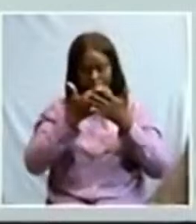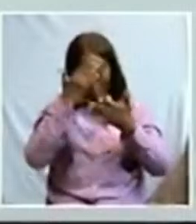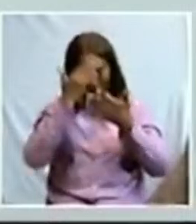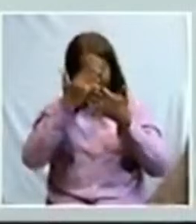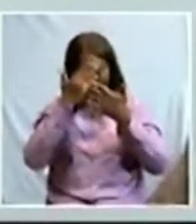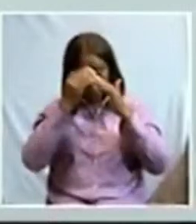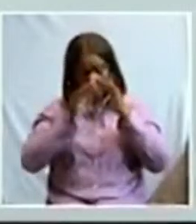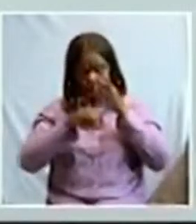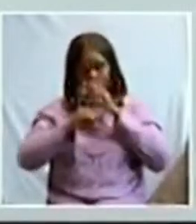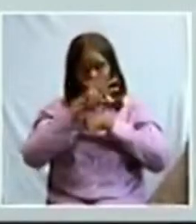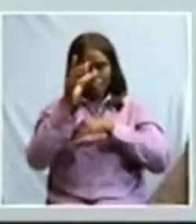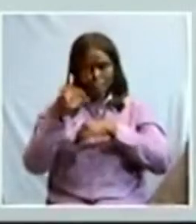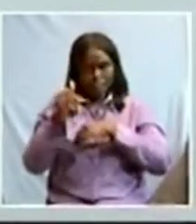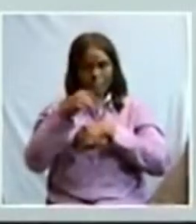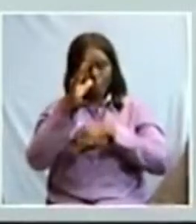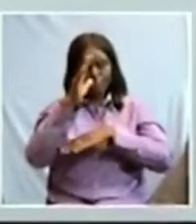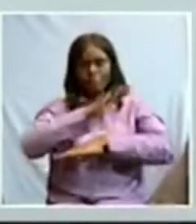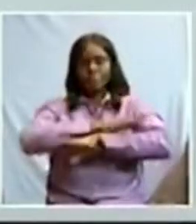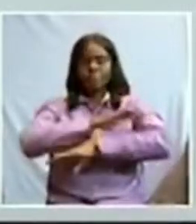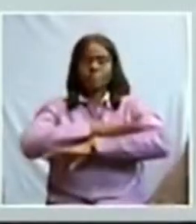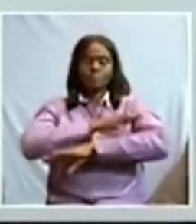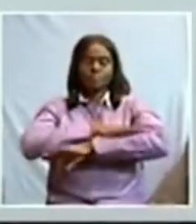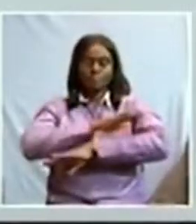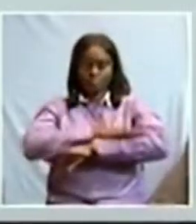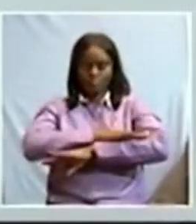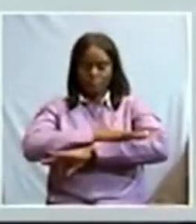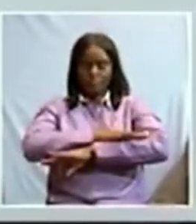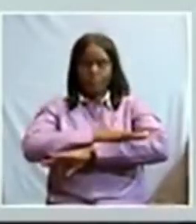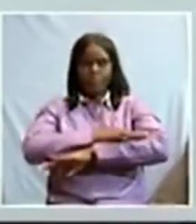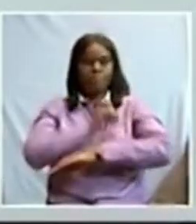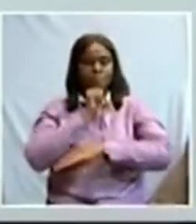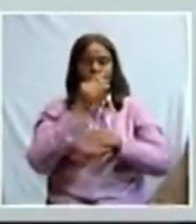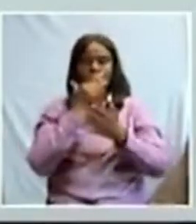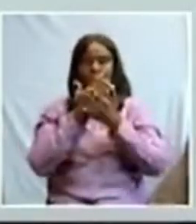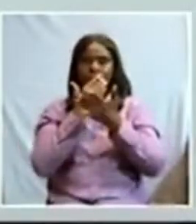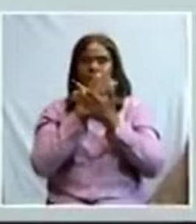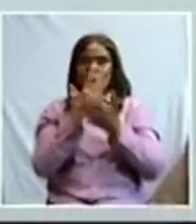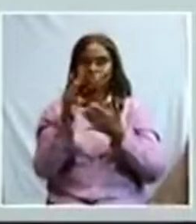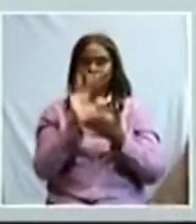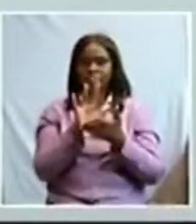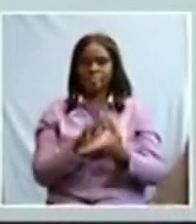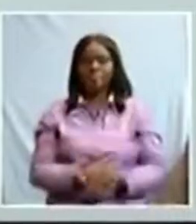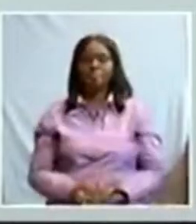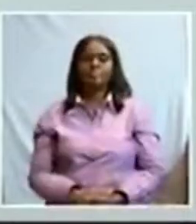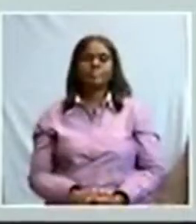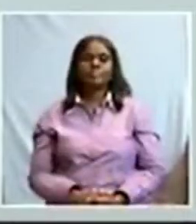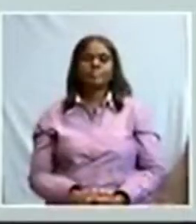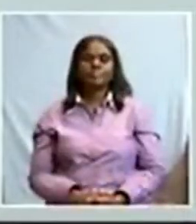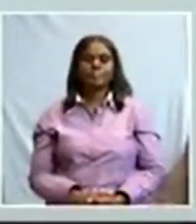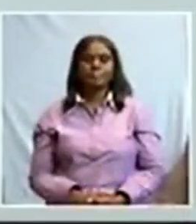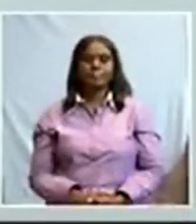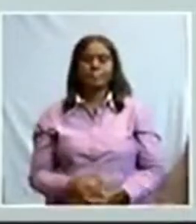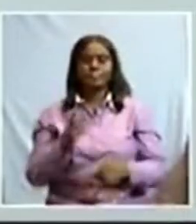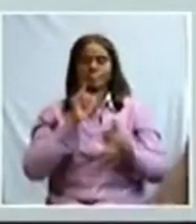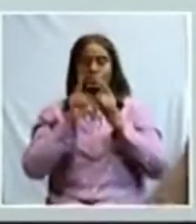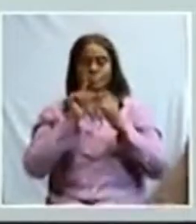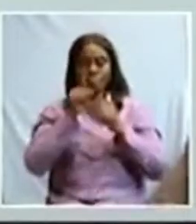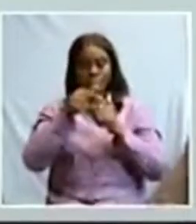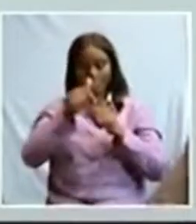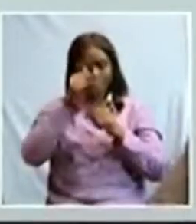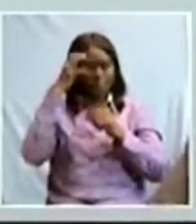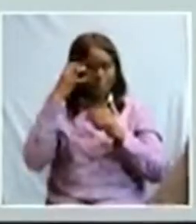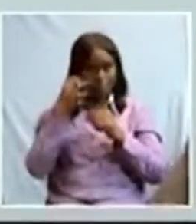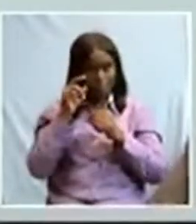a tree. Go and give them desks. Is that not a good thing? Now he has said, you